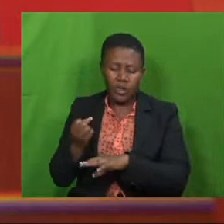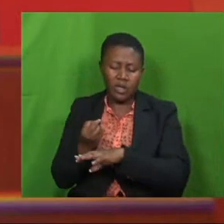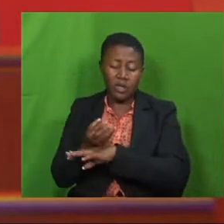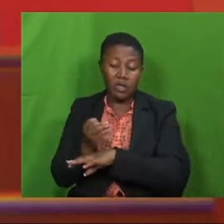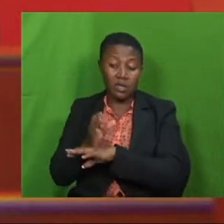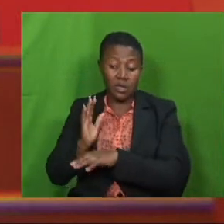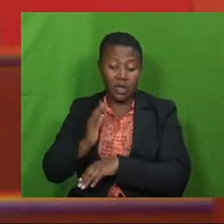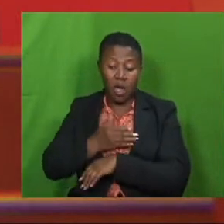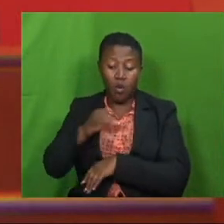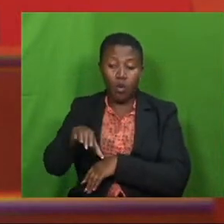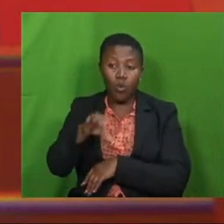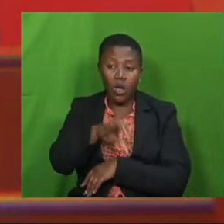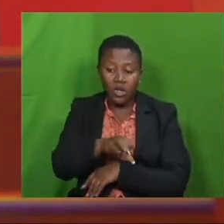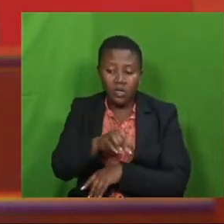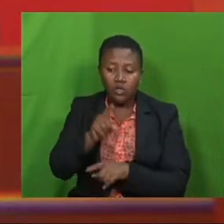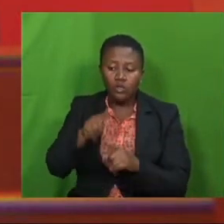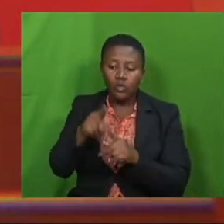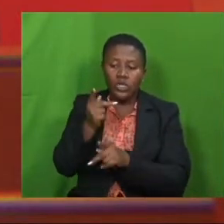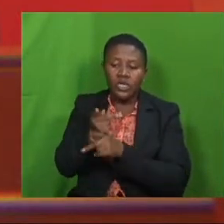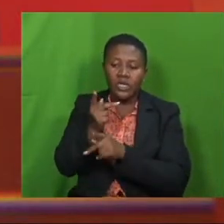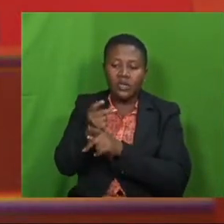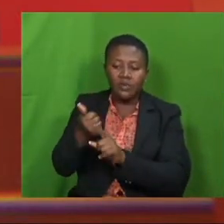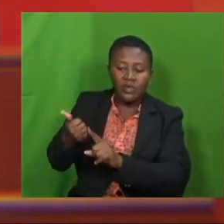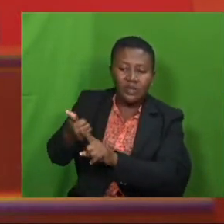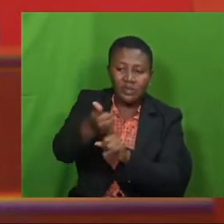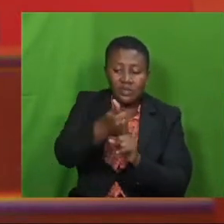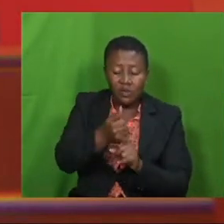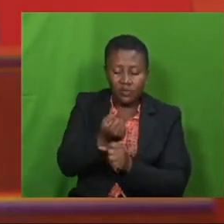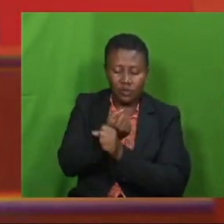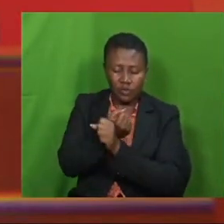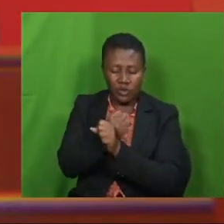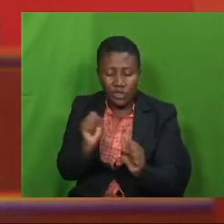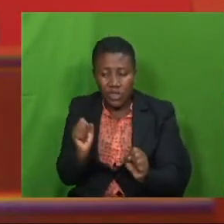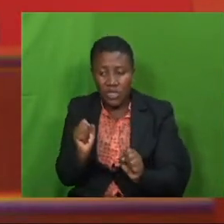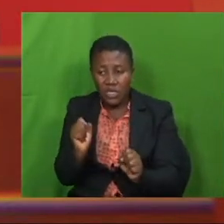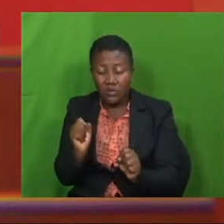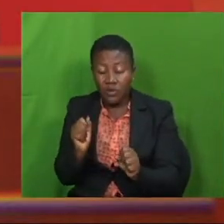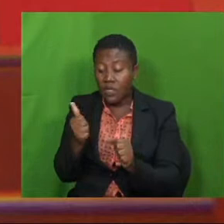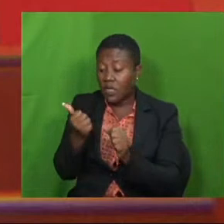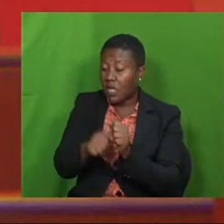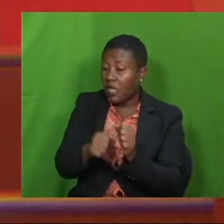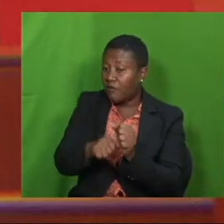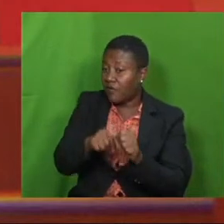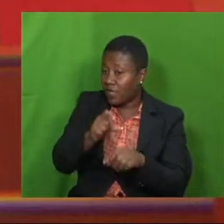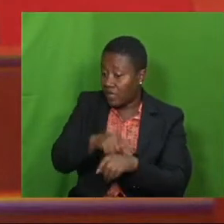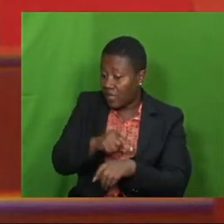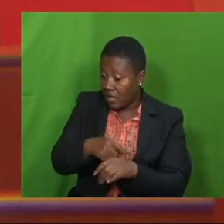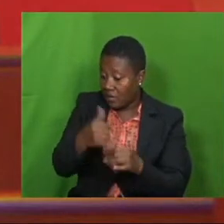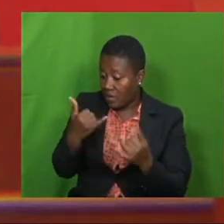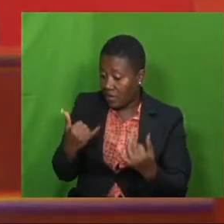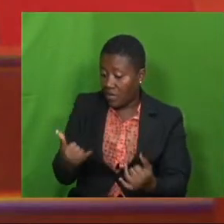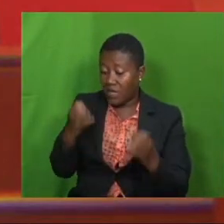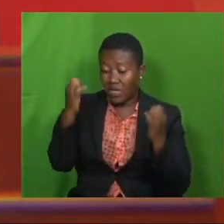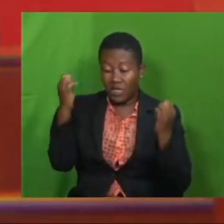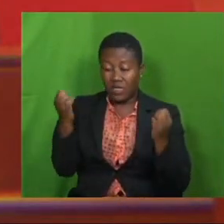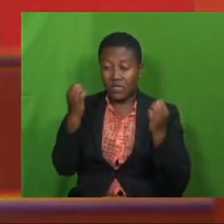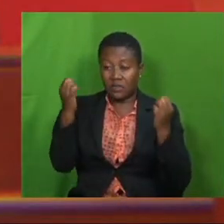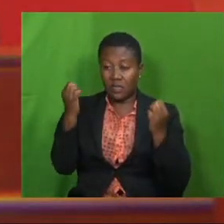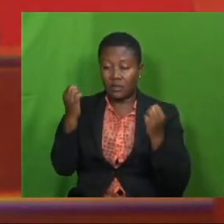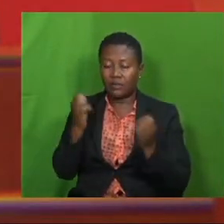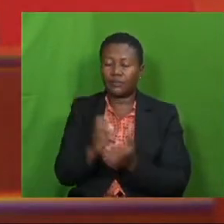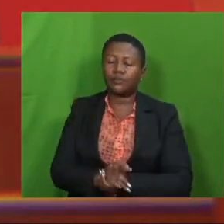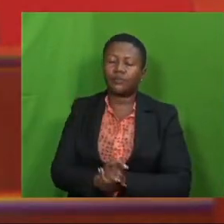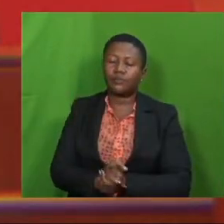keep themselves safe at every material time during this season.